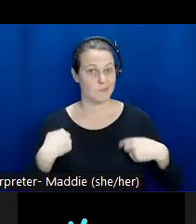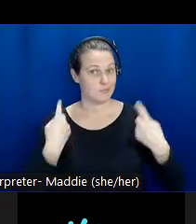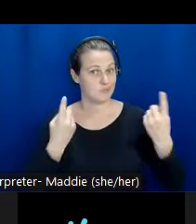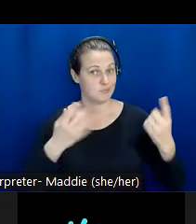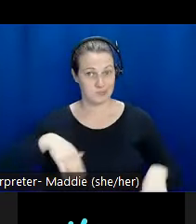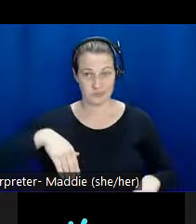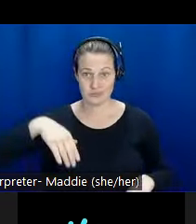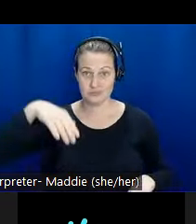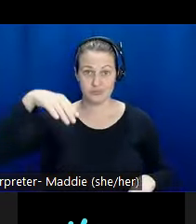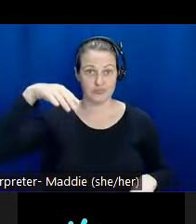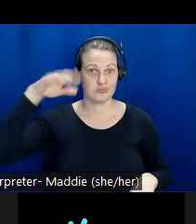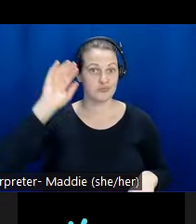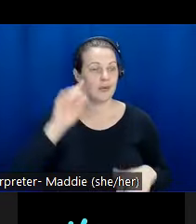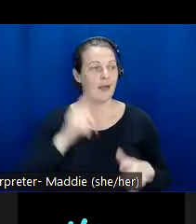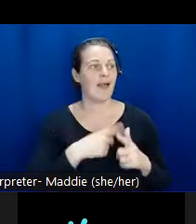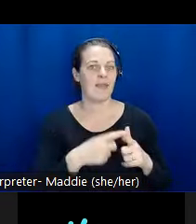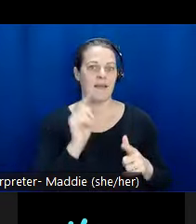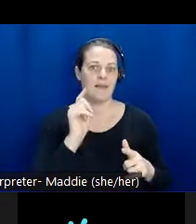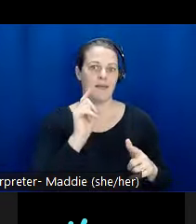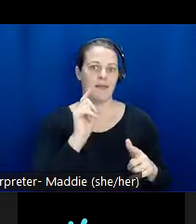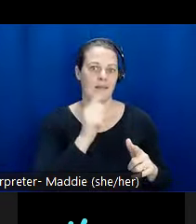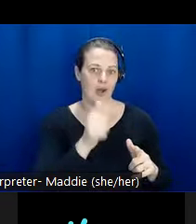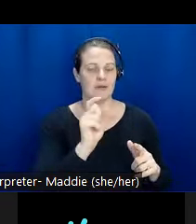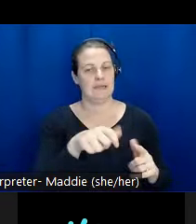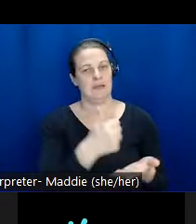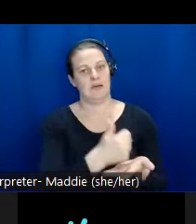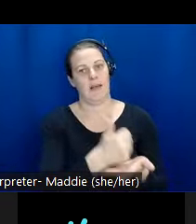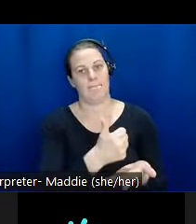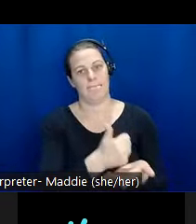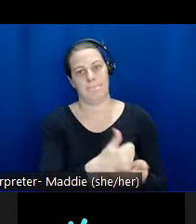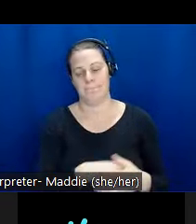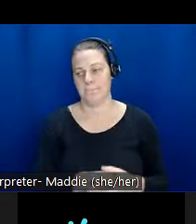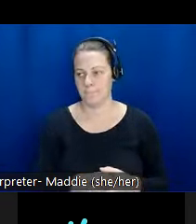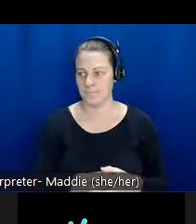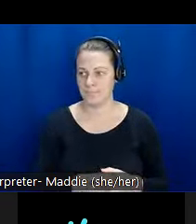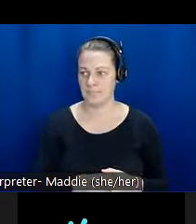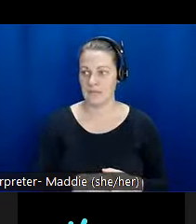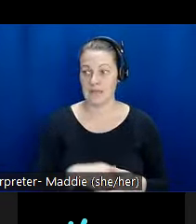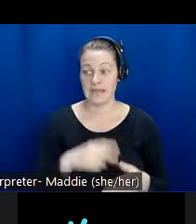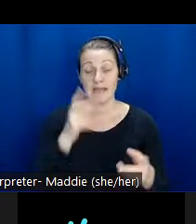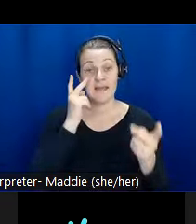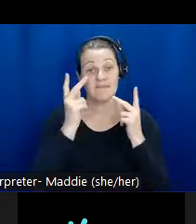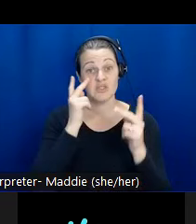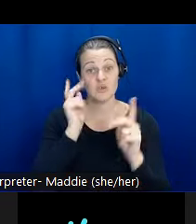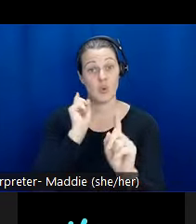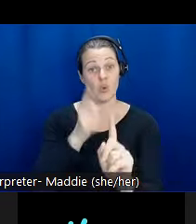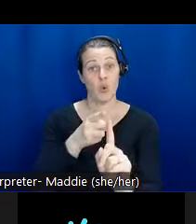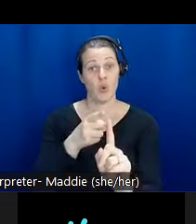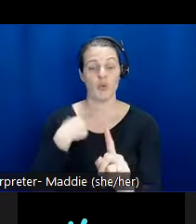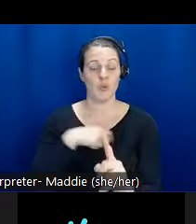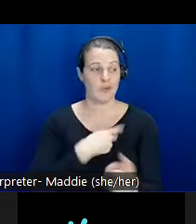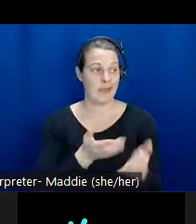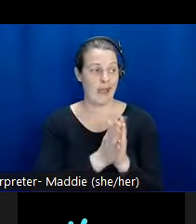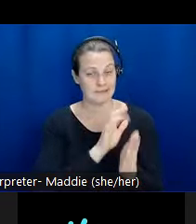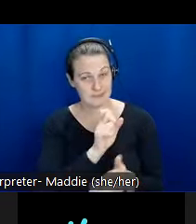up needing more help than they're used to. Visual goals are something that we discuss.